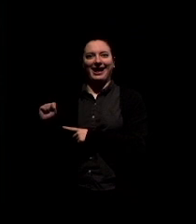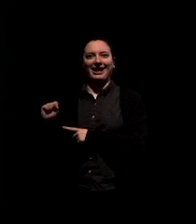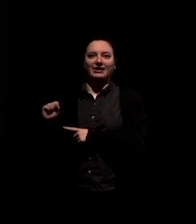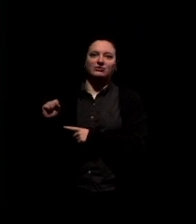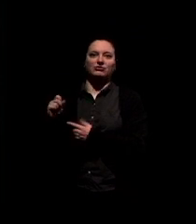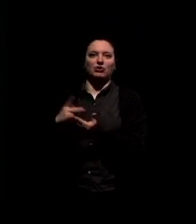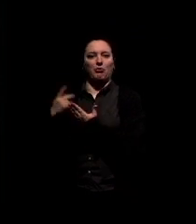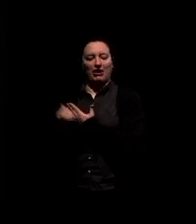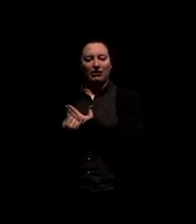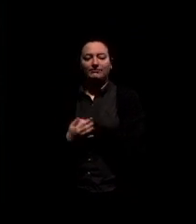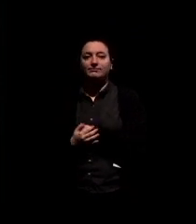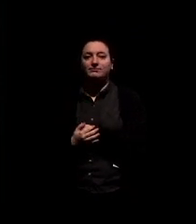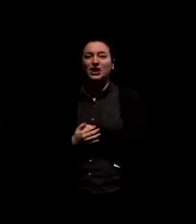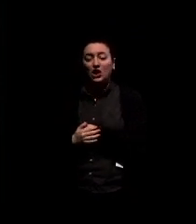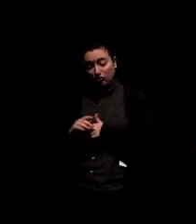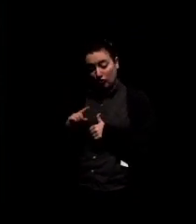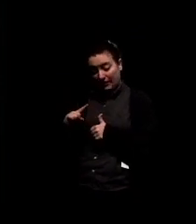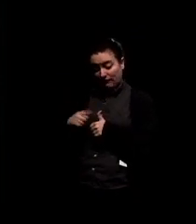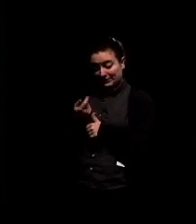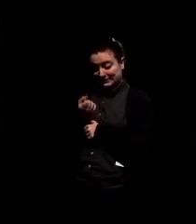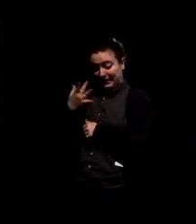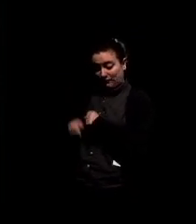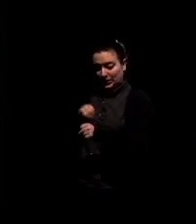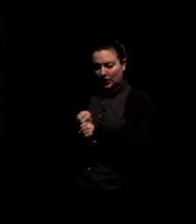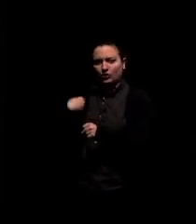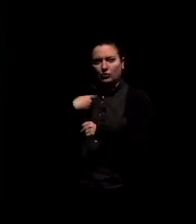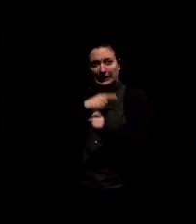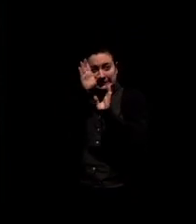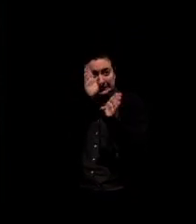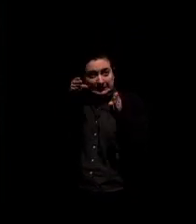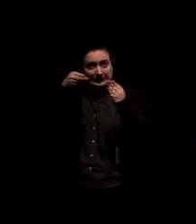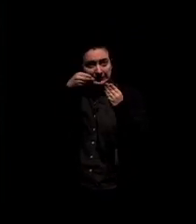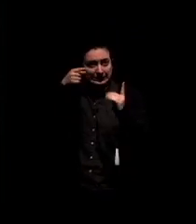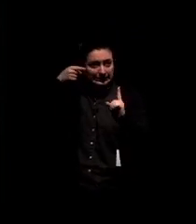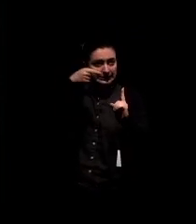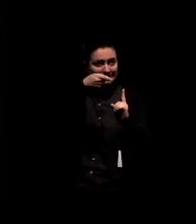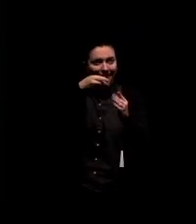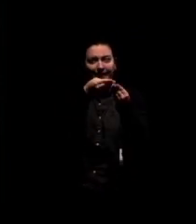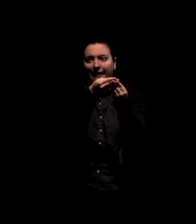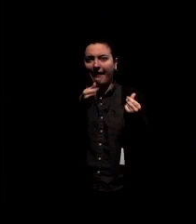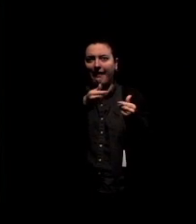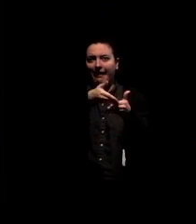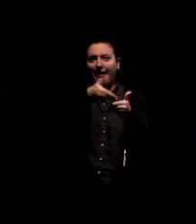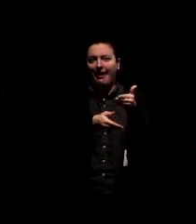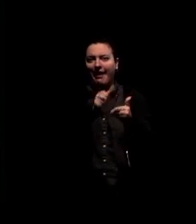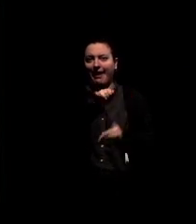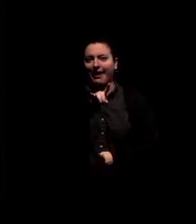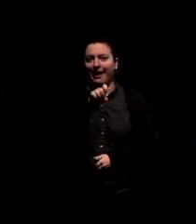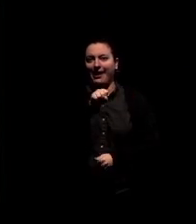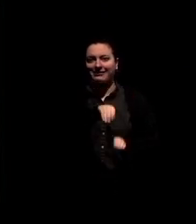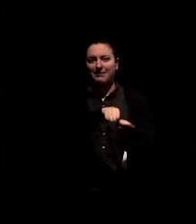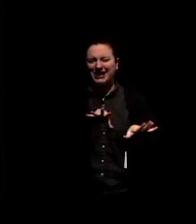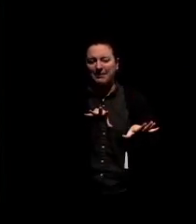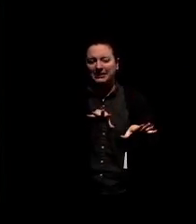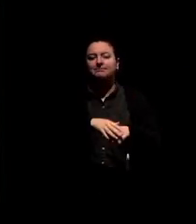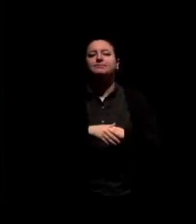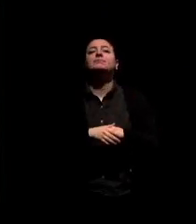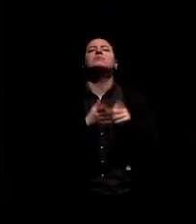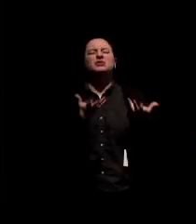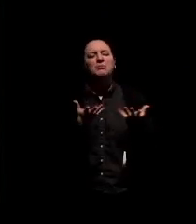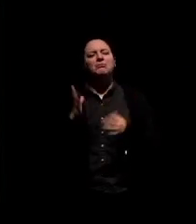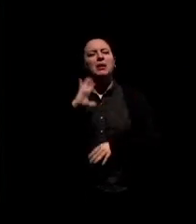HIV epidemic in Minnesota, which continues to be a core part of our mission today. But about 5 years ago, we merged with a couple of